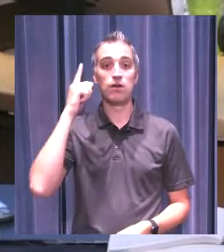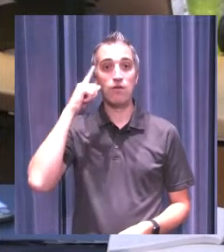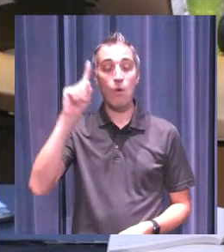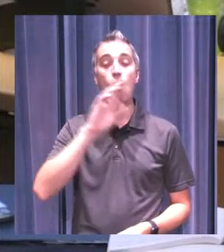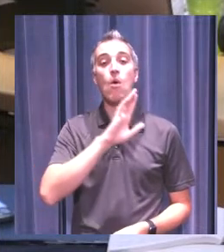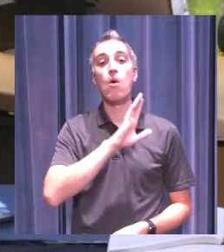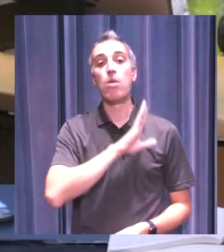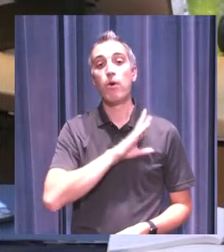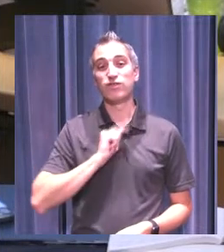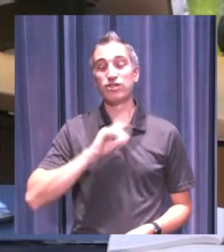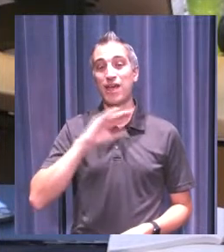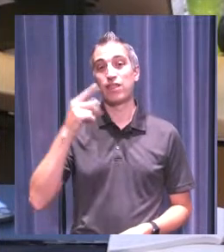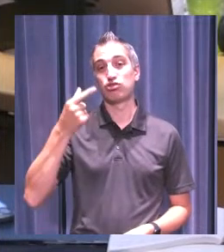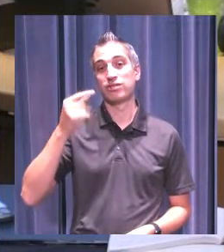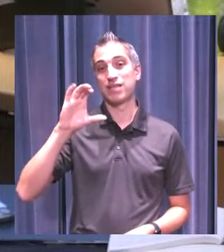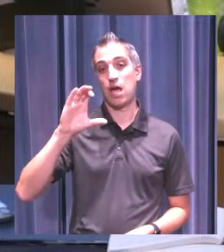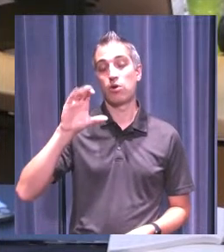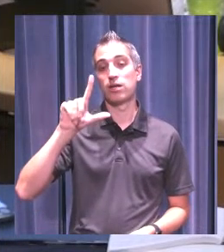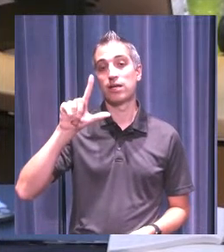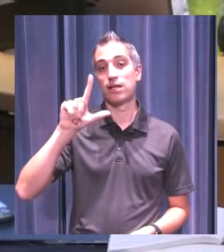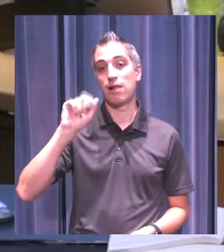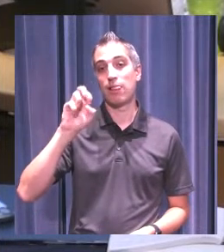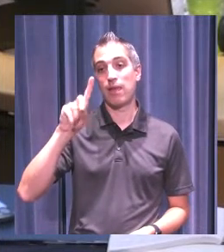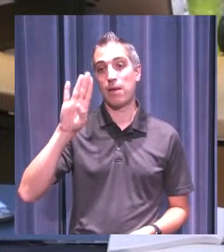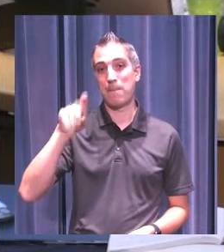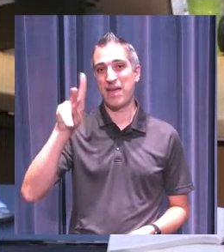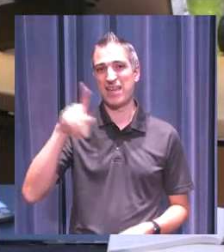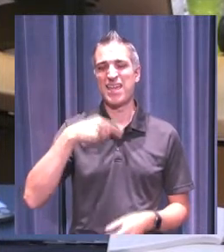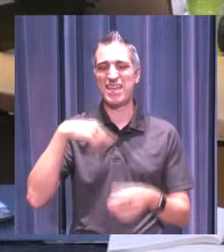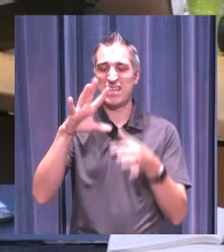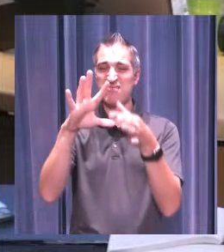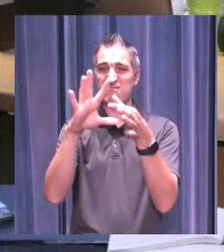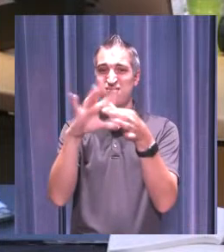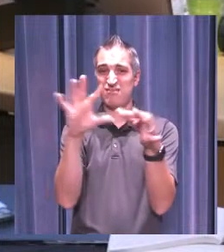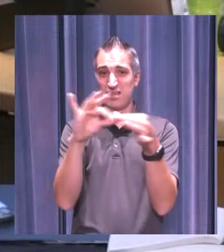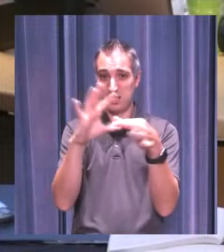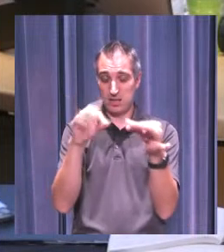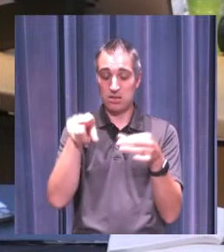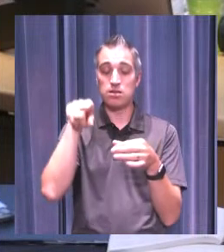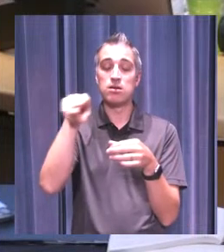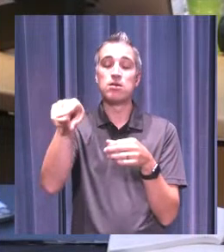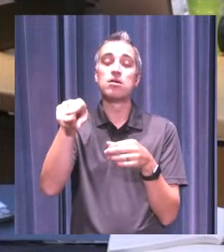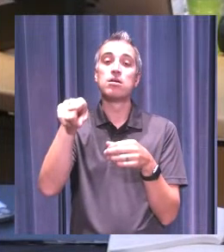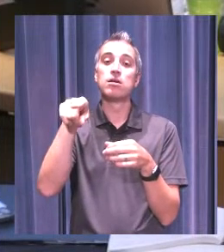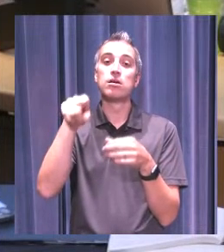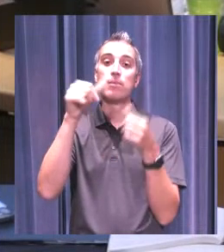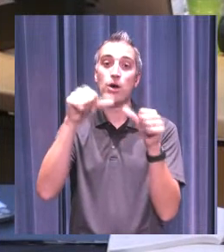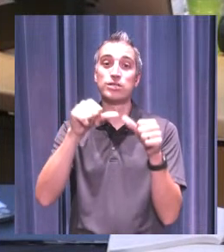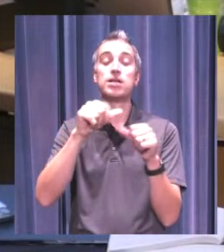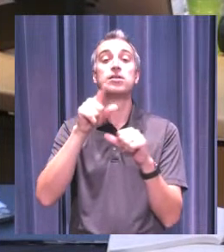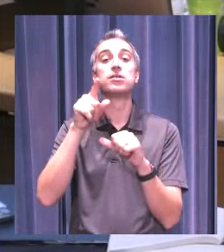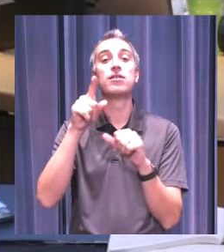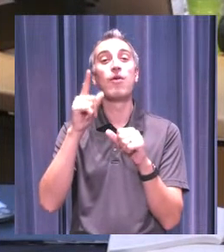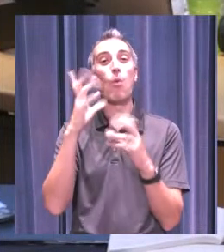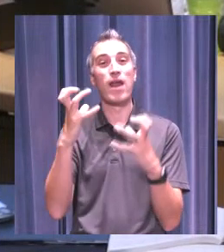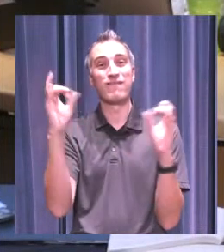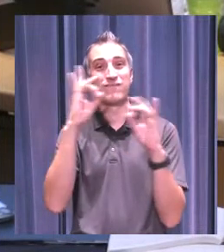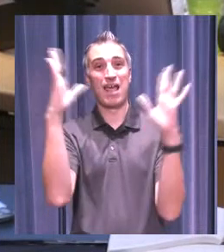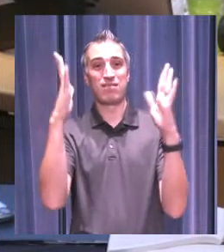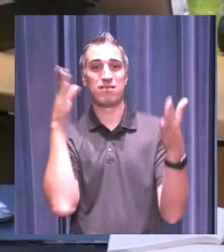Bank. He posted a Facebook post inciting violence against the board the same day a former president was almost